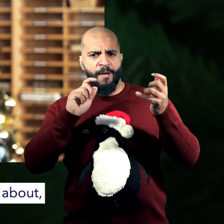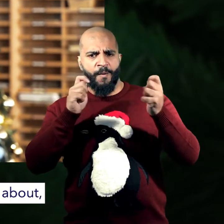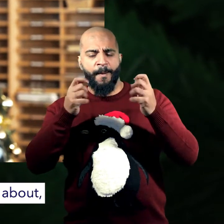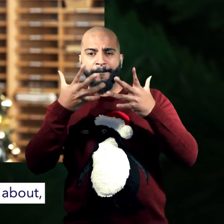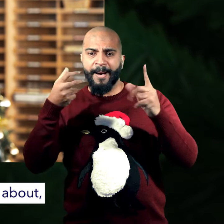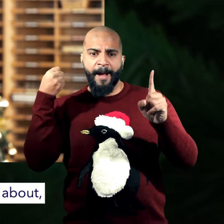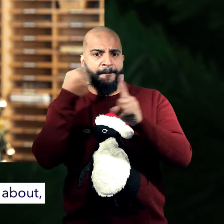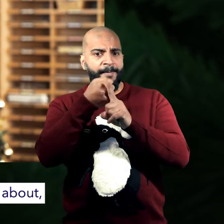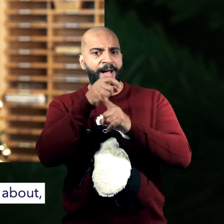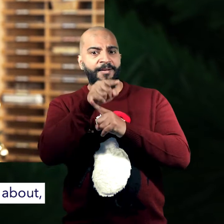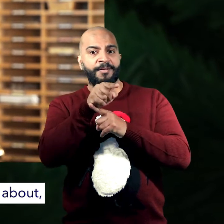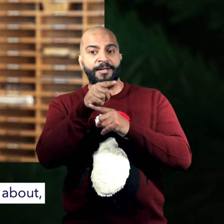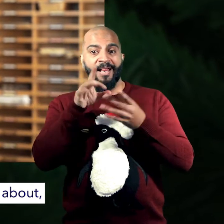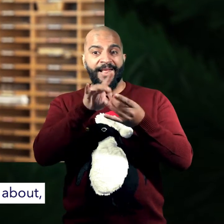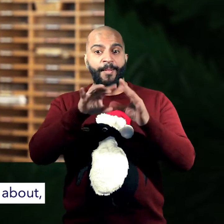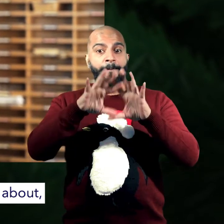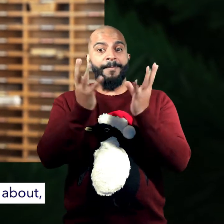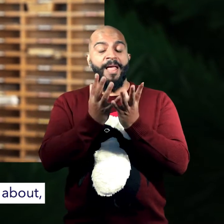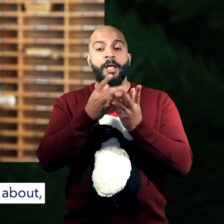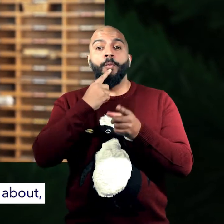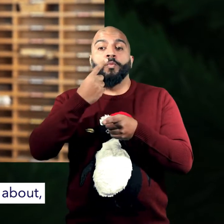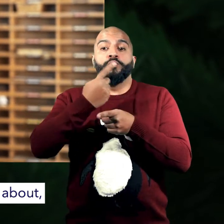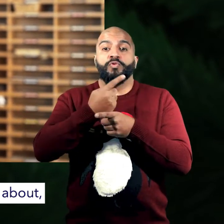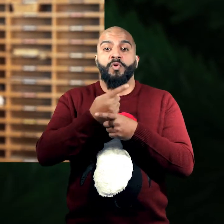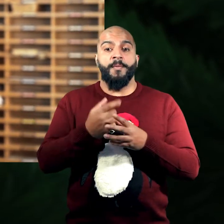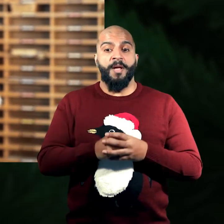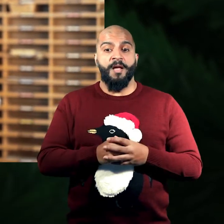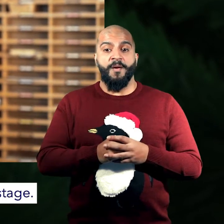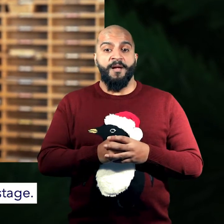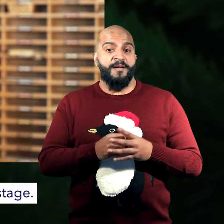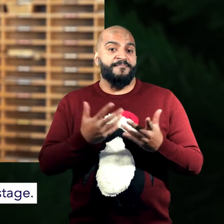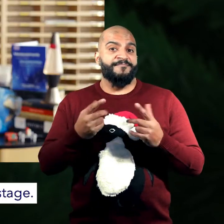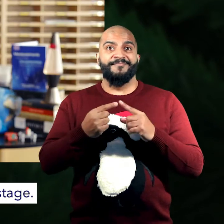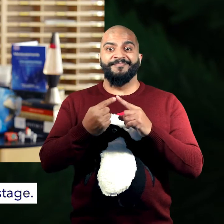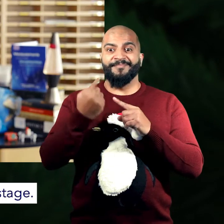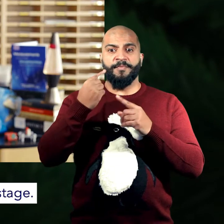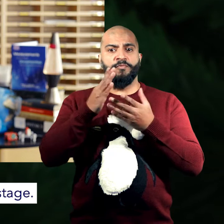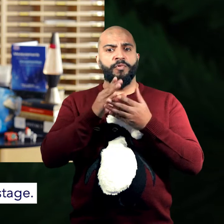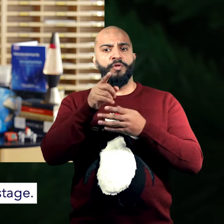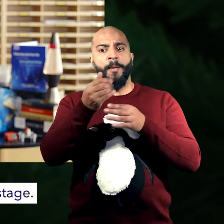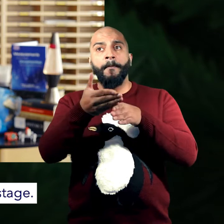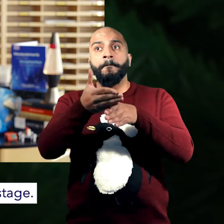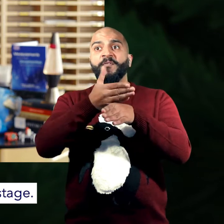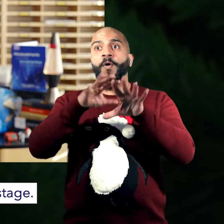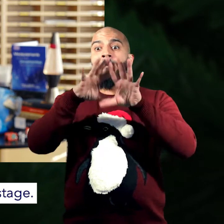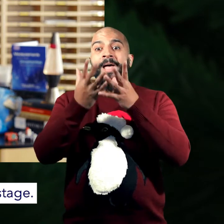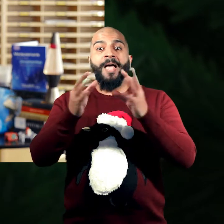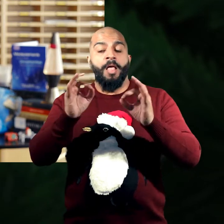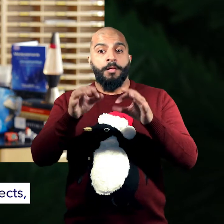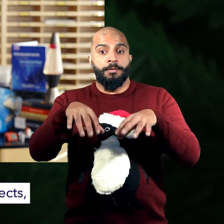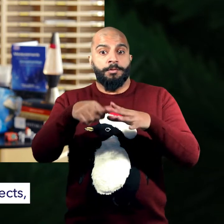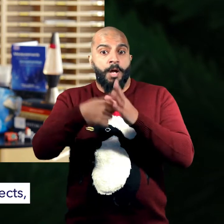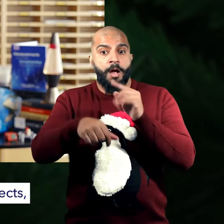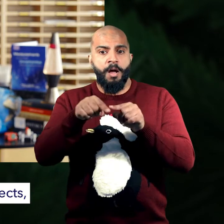might be giant impacts, where the terrestrial planets that we were talking about, they don't fully form in the protoplanetary disk